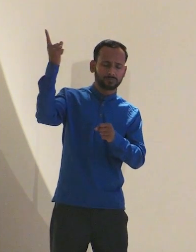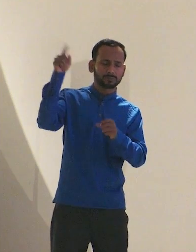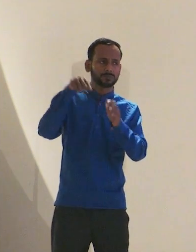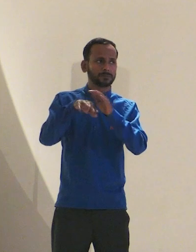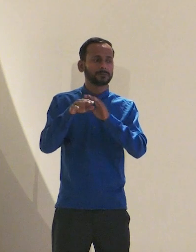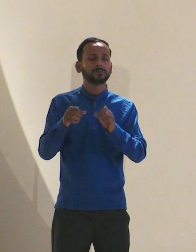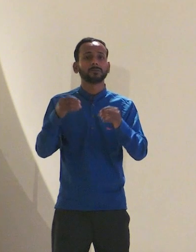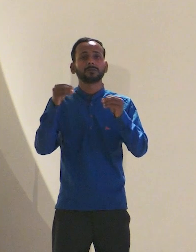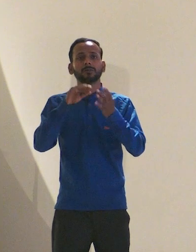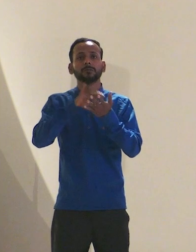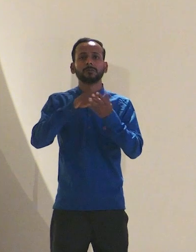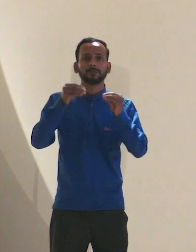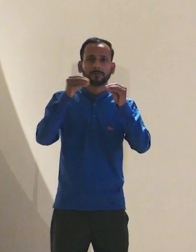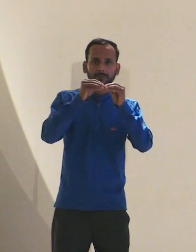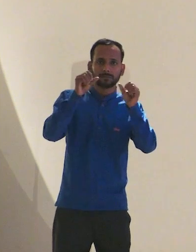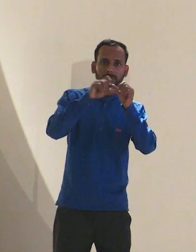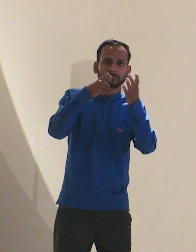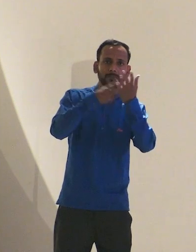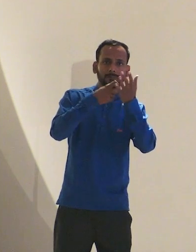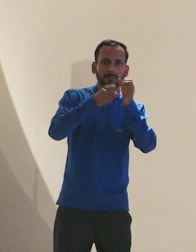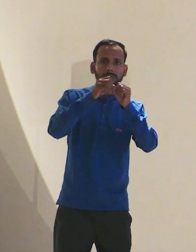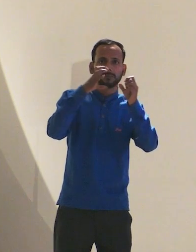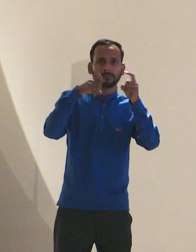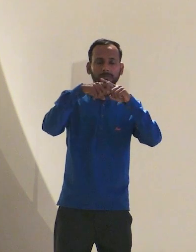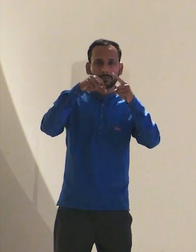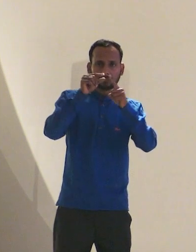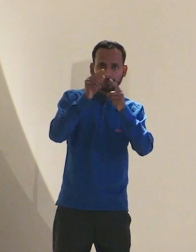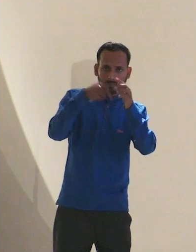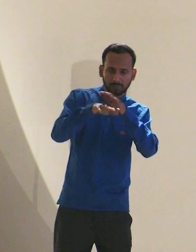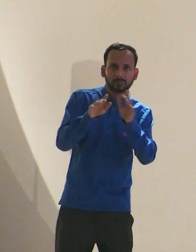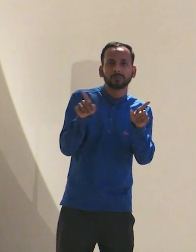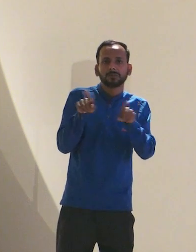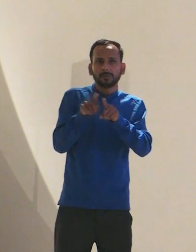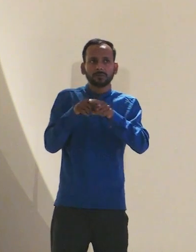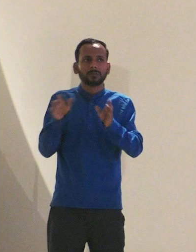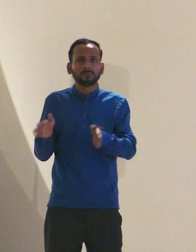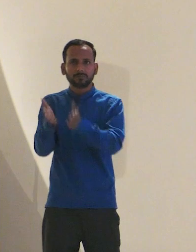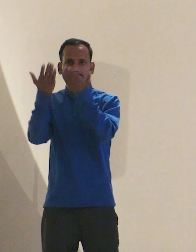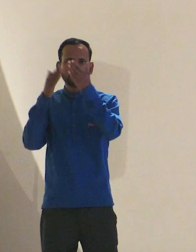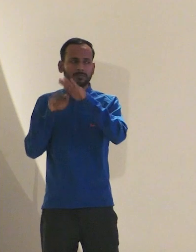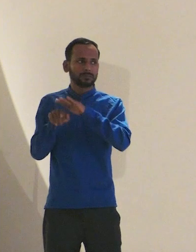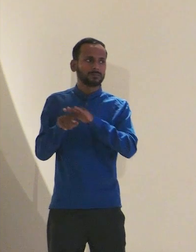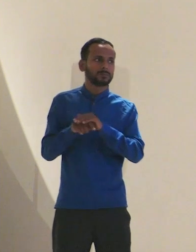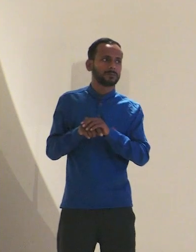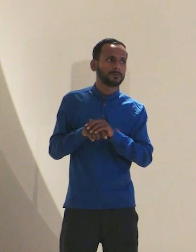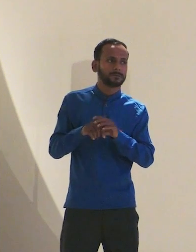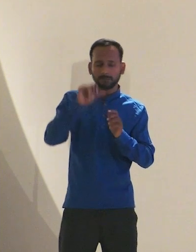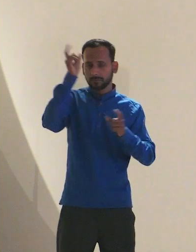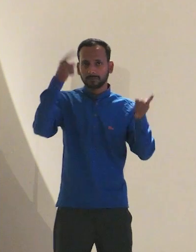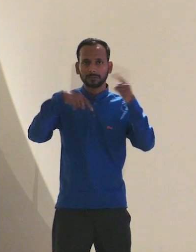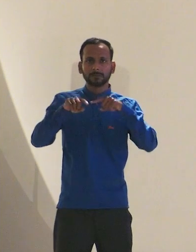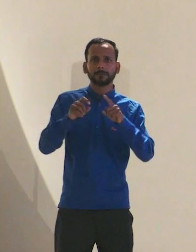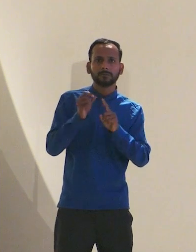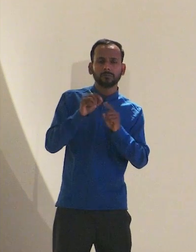In India, so far the empire and racism, in India the contemporary